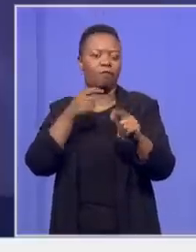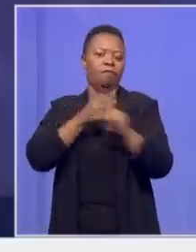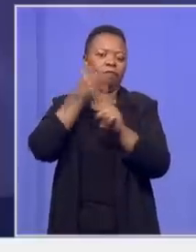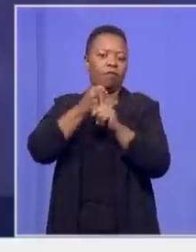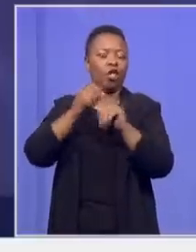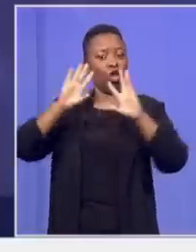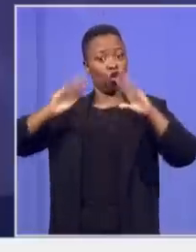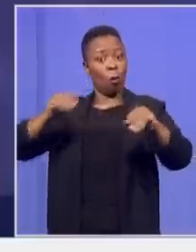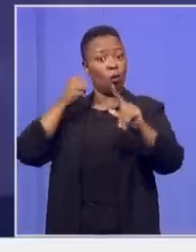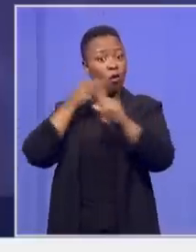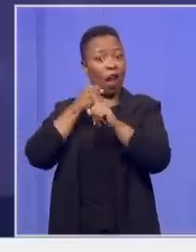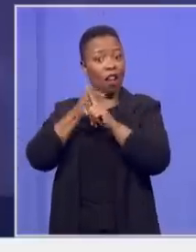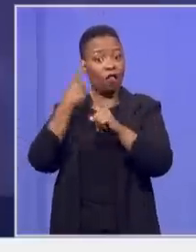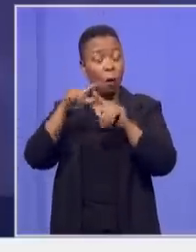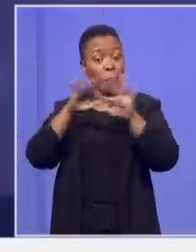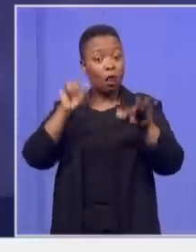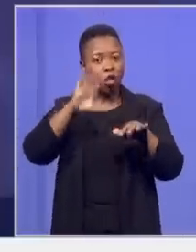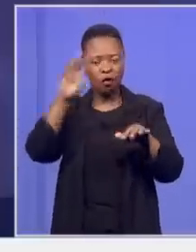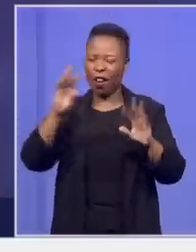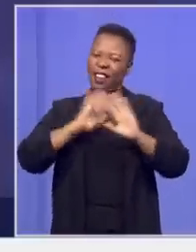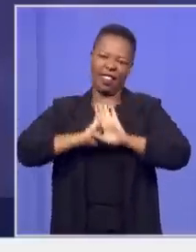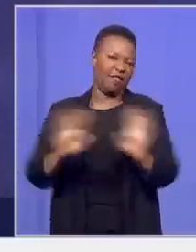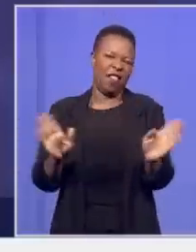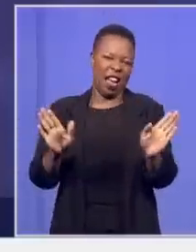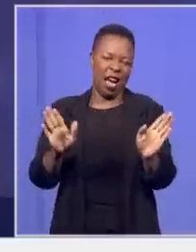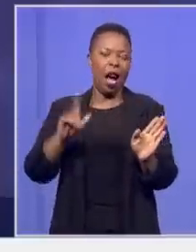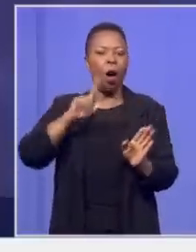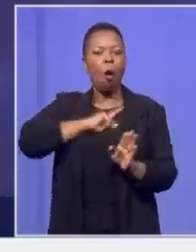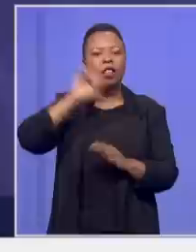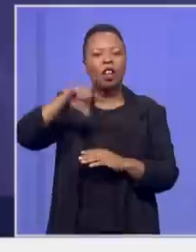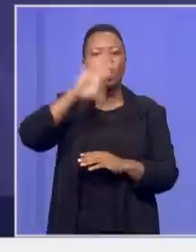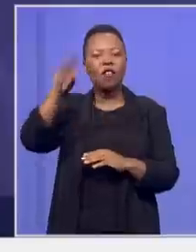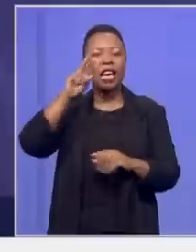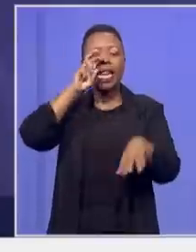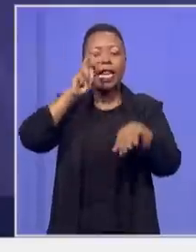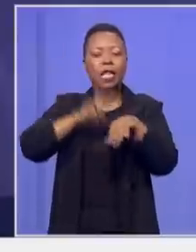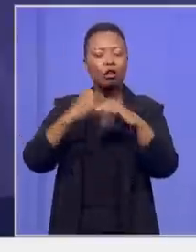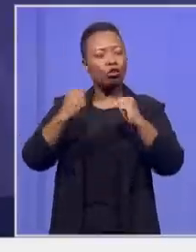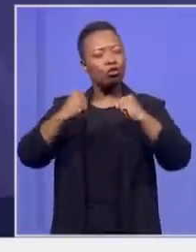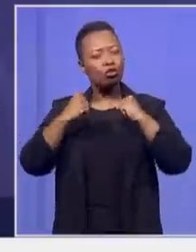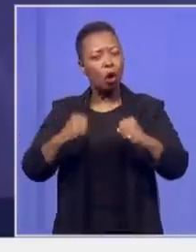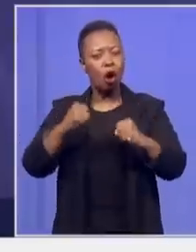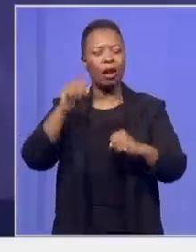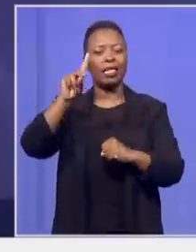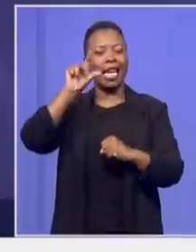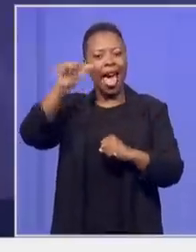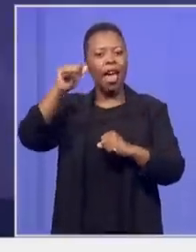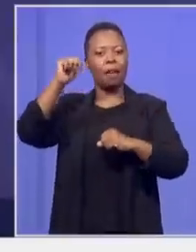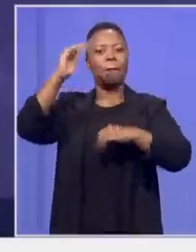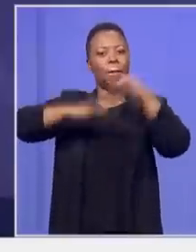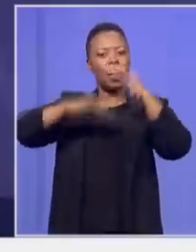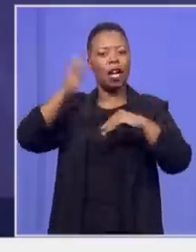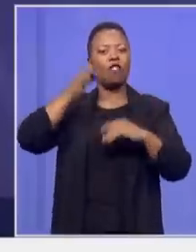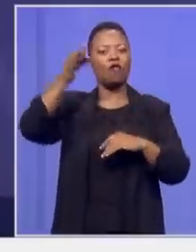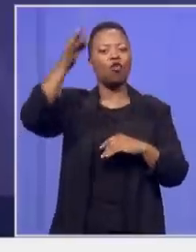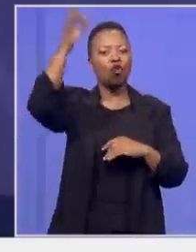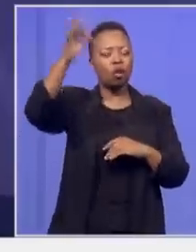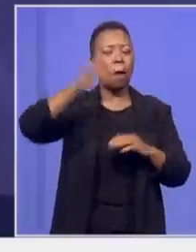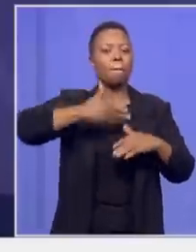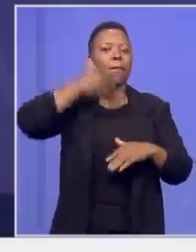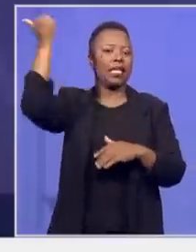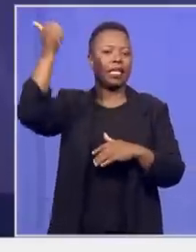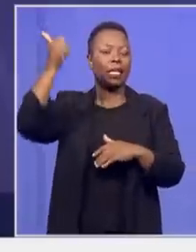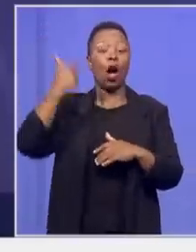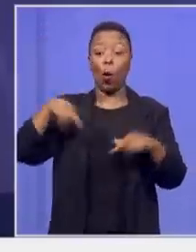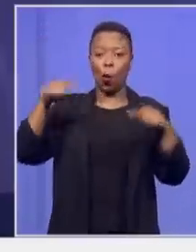for the people of South Africa. South Africa needs a strong DA to build a better future. Our Congress has shown them that we are